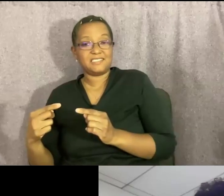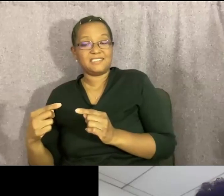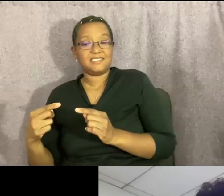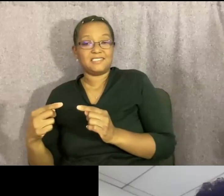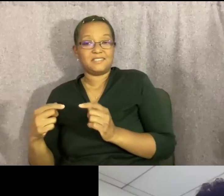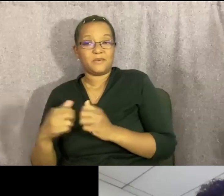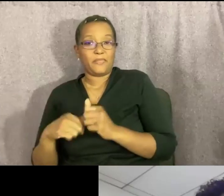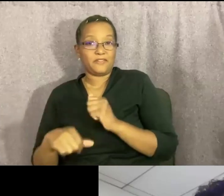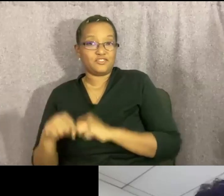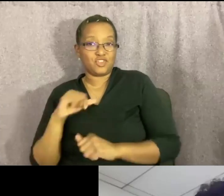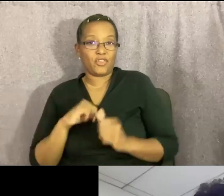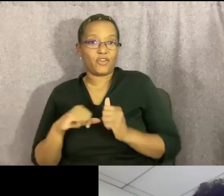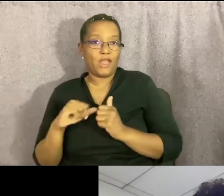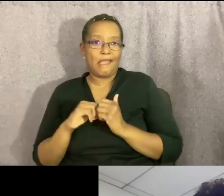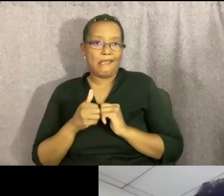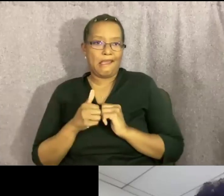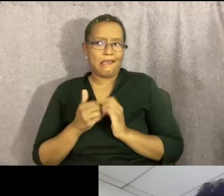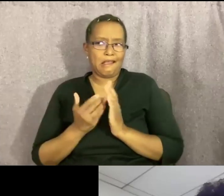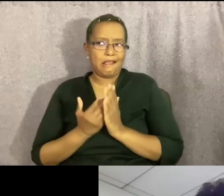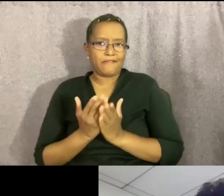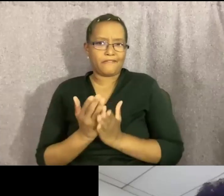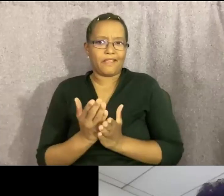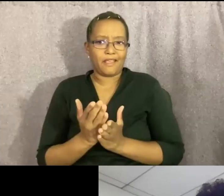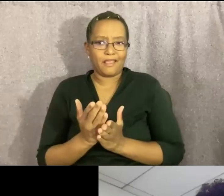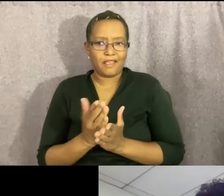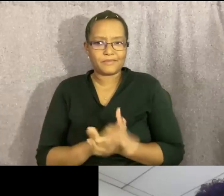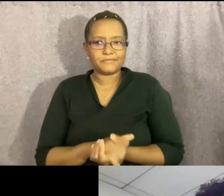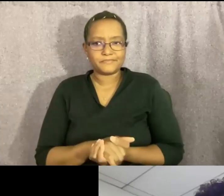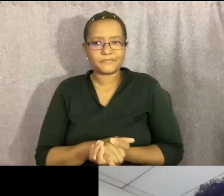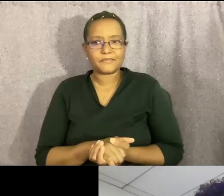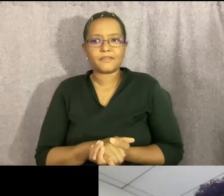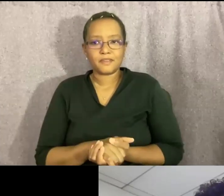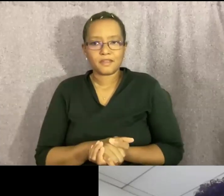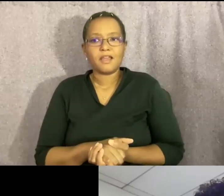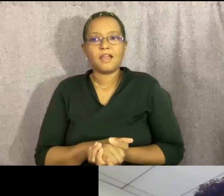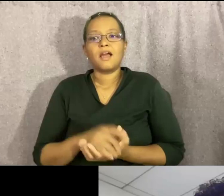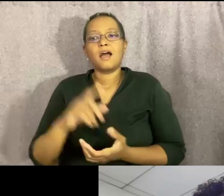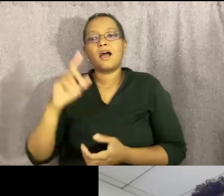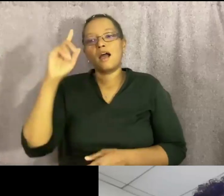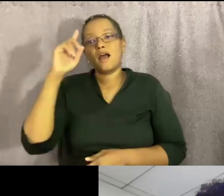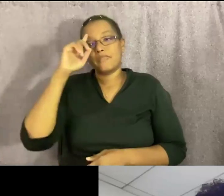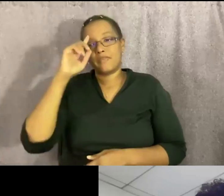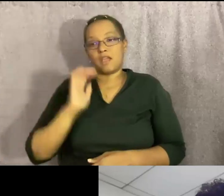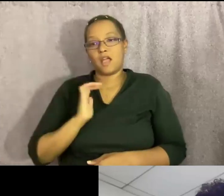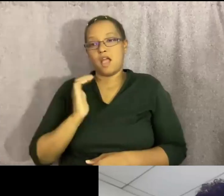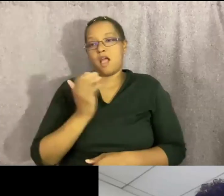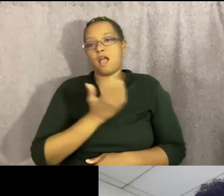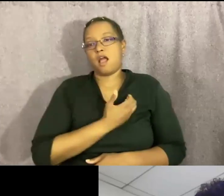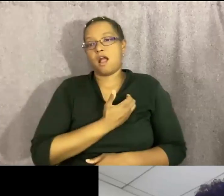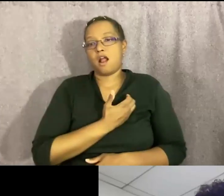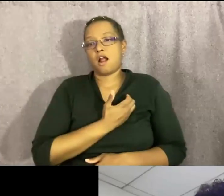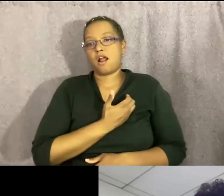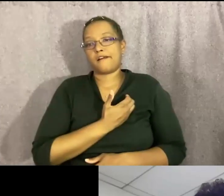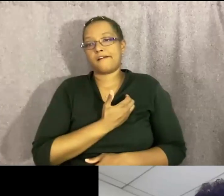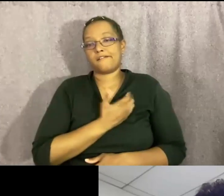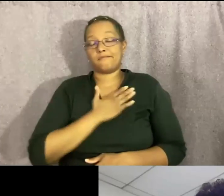seeing that a lot right now in the online spaces that if anyone spent any time in the last week on social media, they've seen